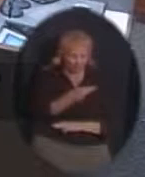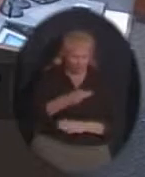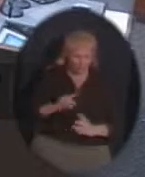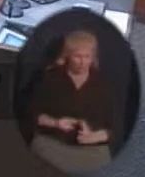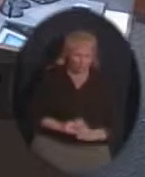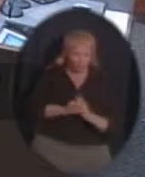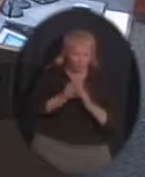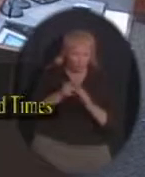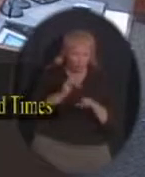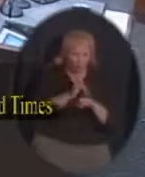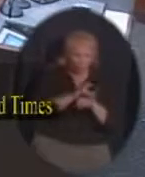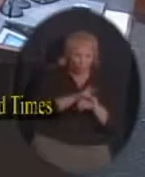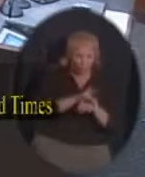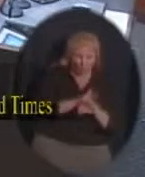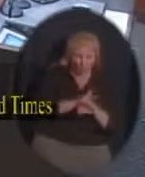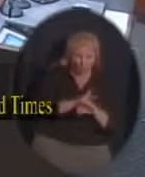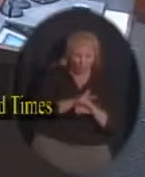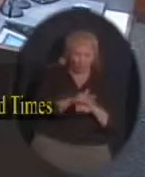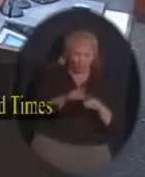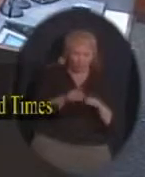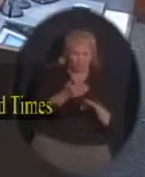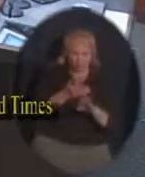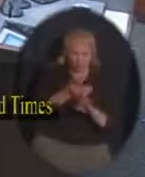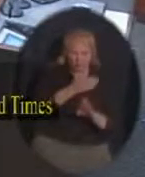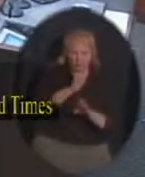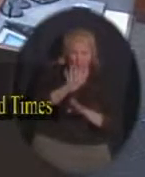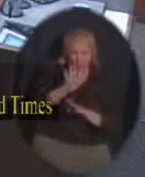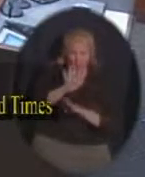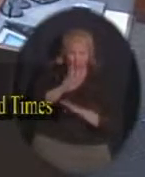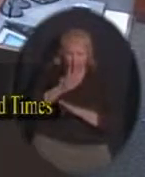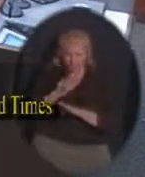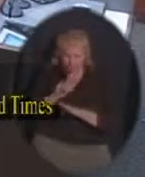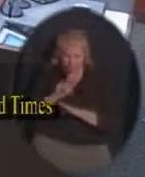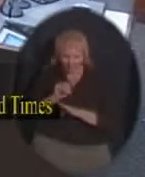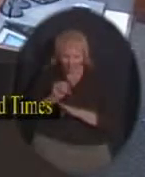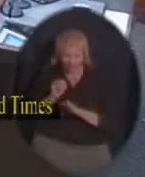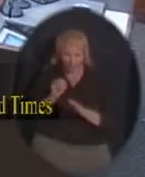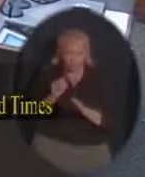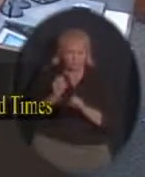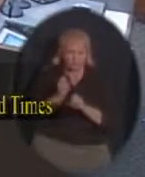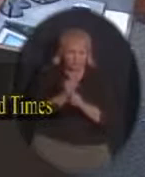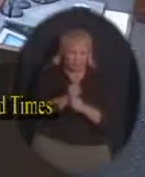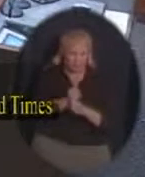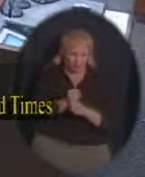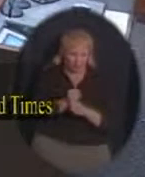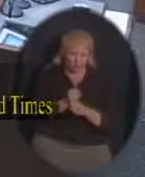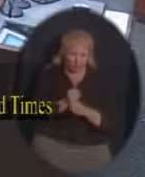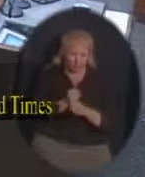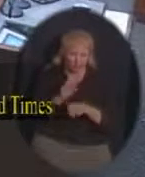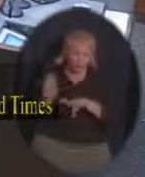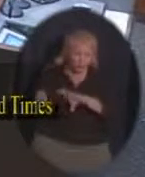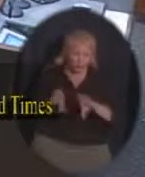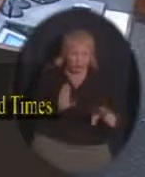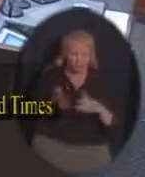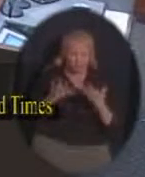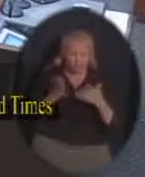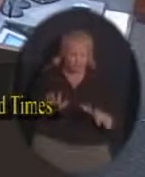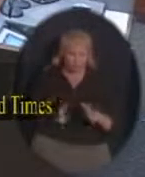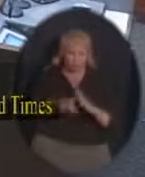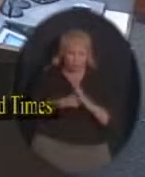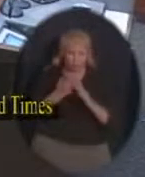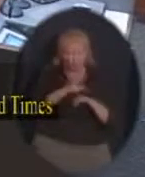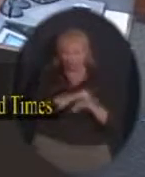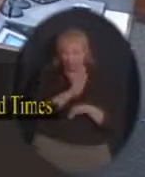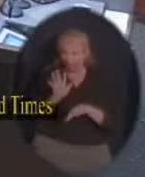start a little earlier than 5:30 to get the transactions done? Could we start at 5? I